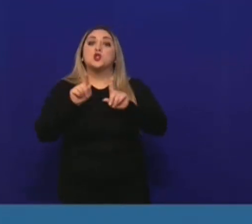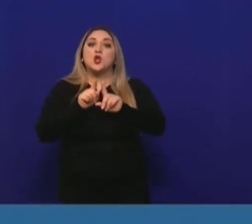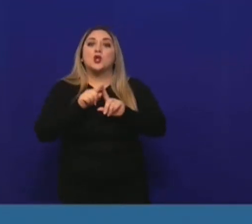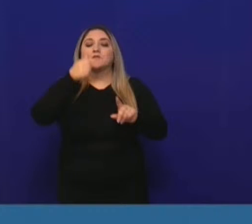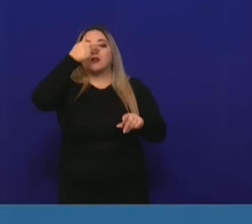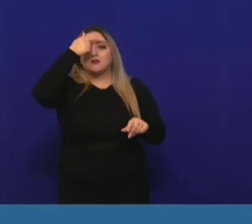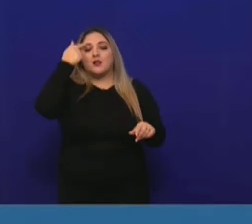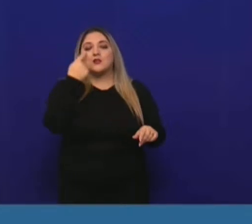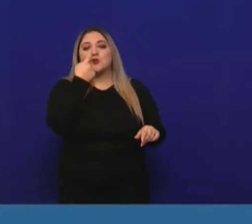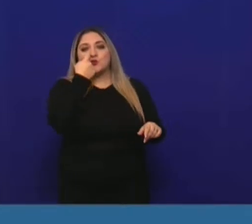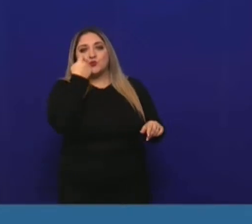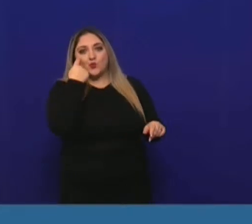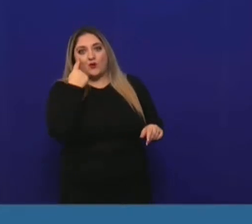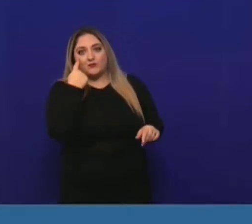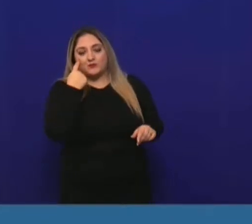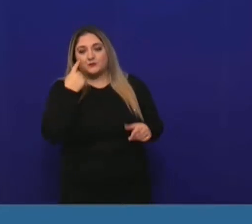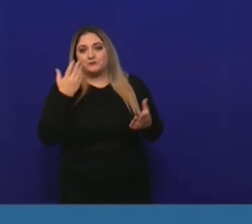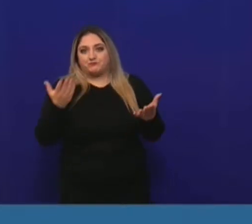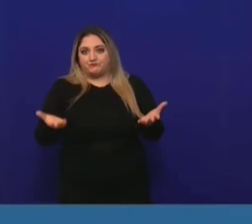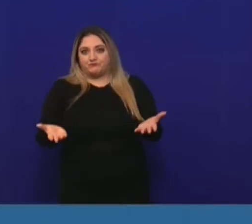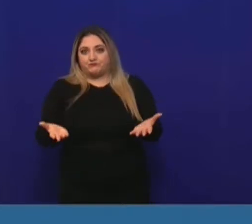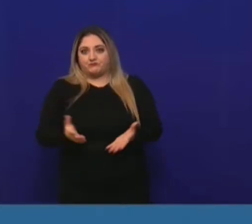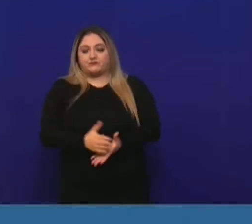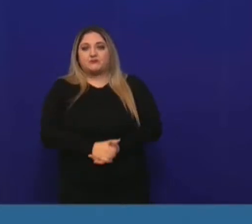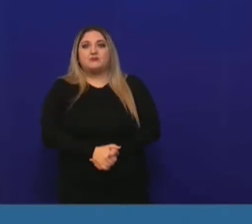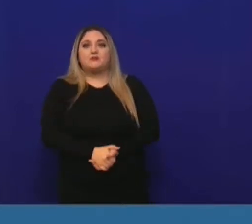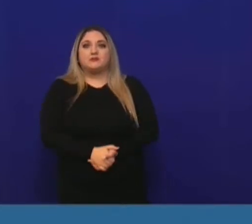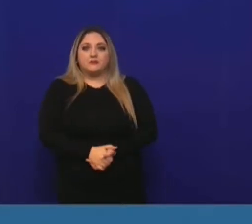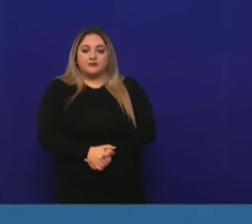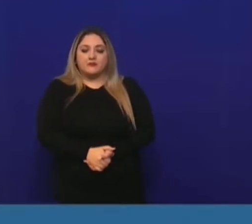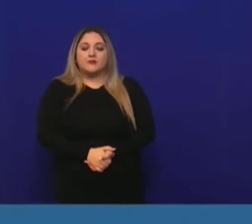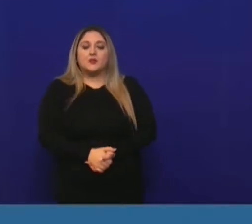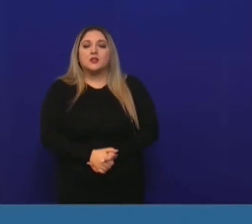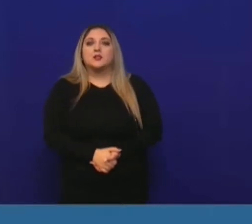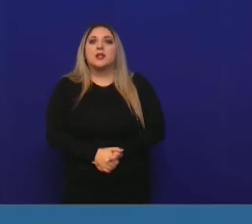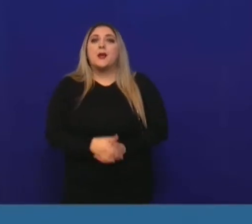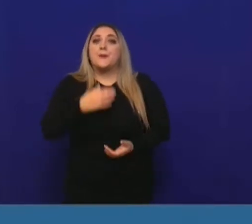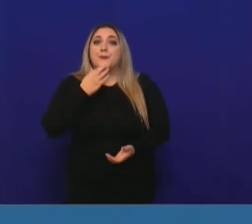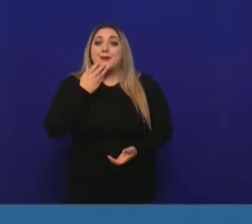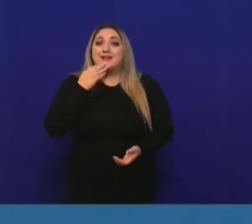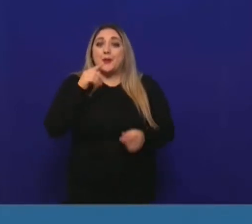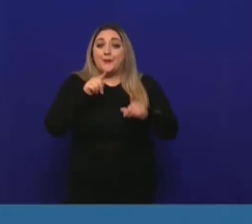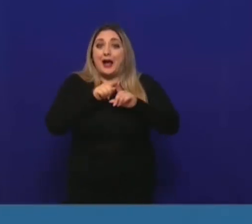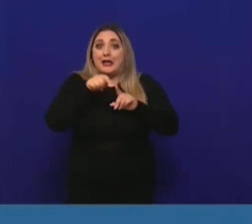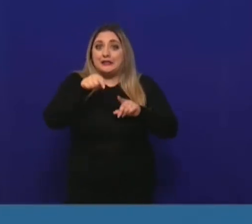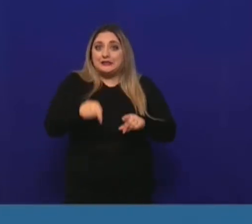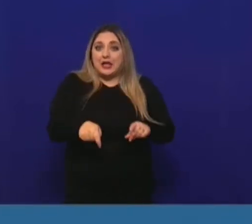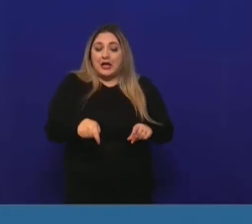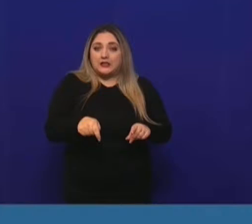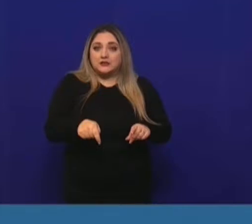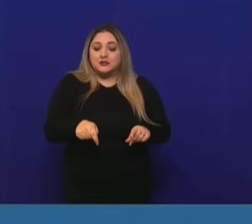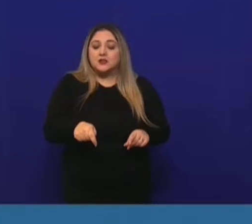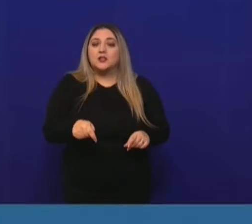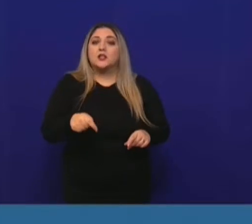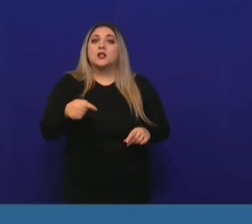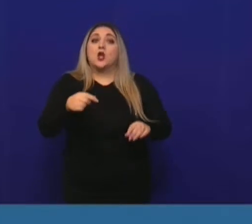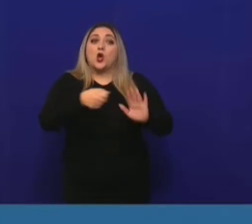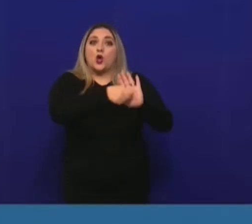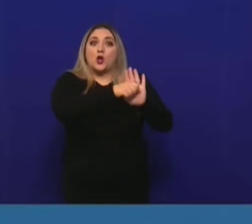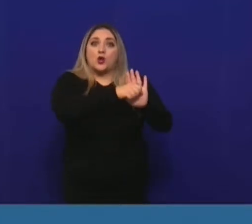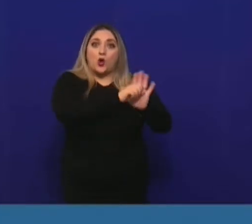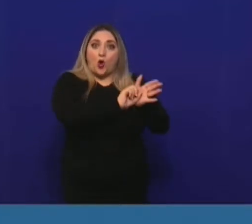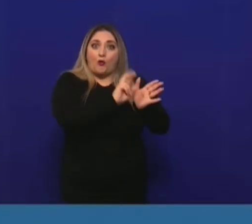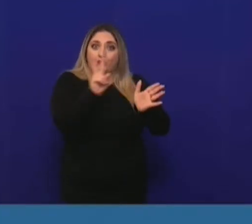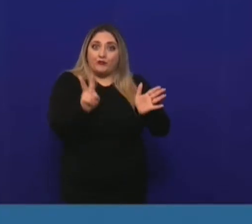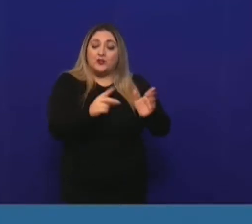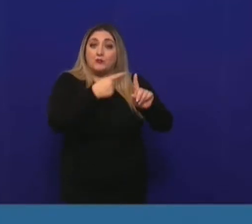ħalli jittieħdu l-miżuri meħtieġa. Fil-każ ta' meta inti jkollok każ pożittiv imbagħad jgħaddu